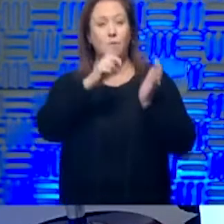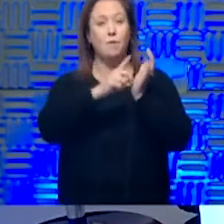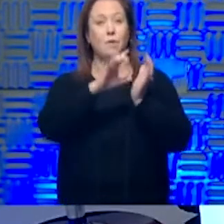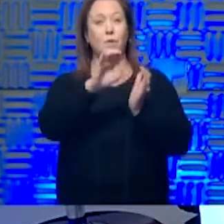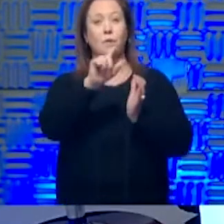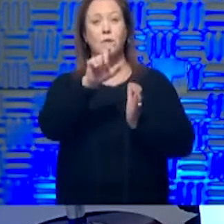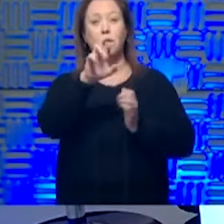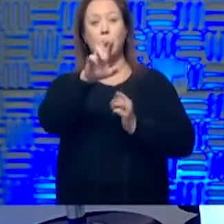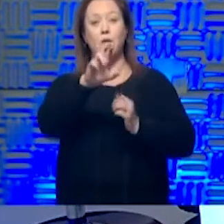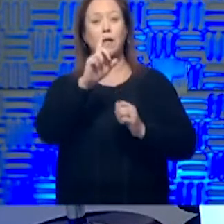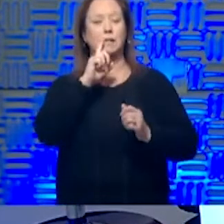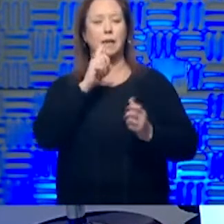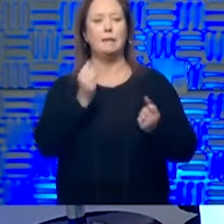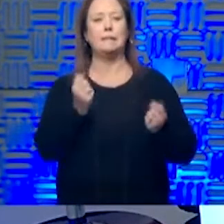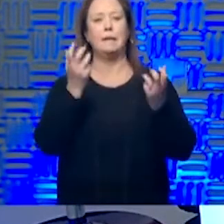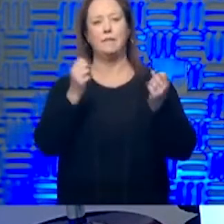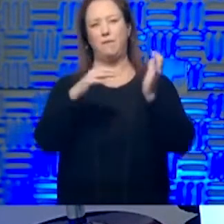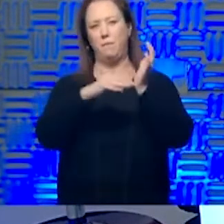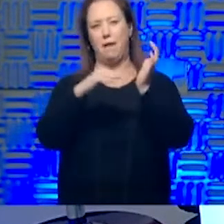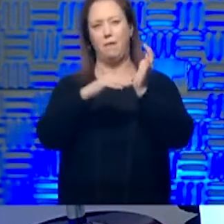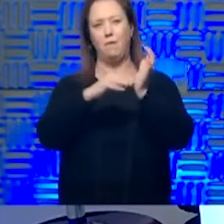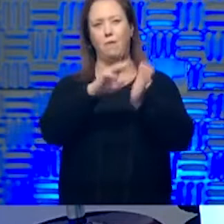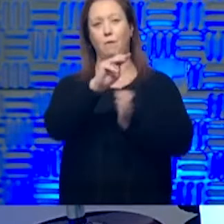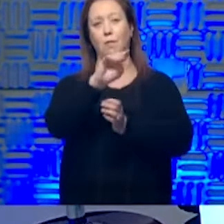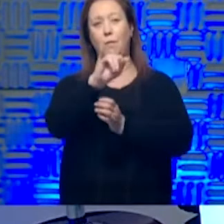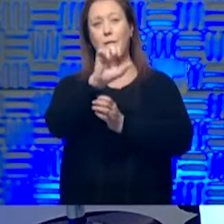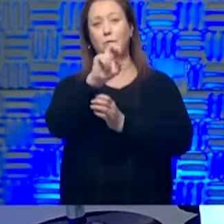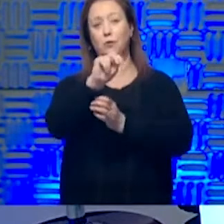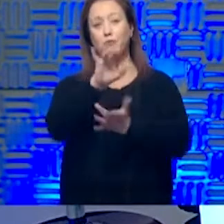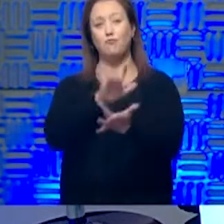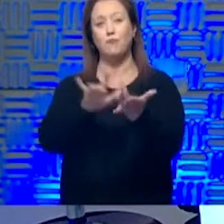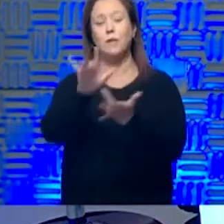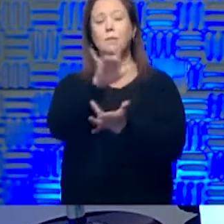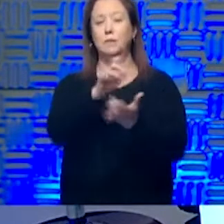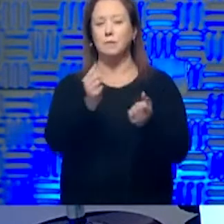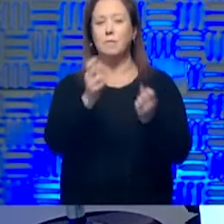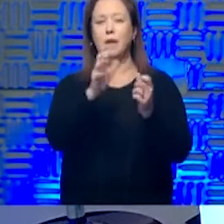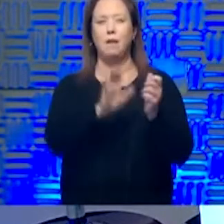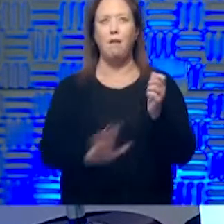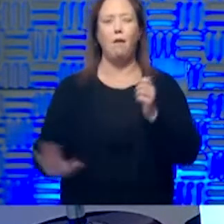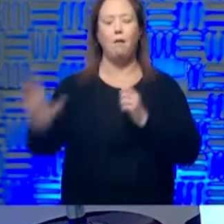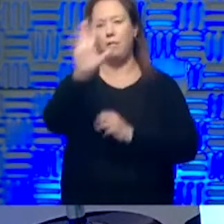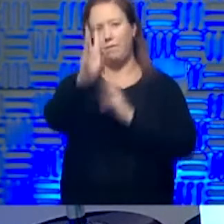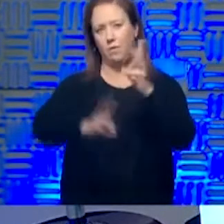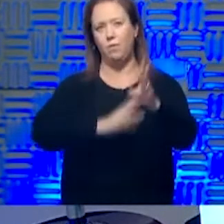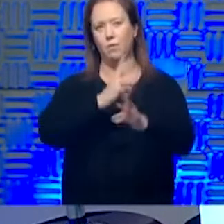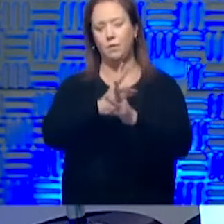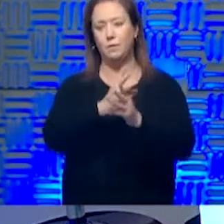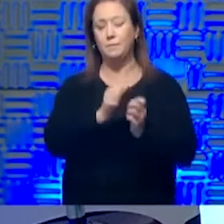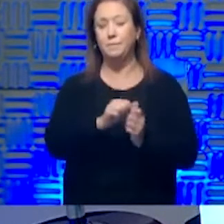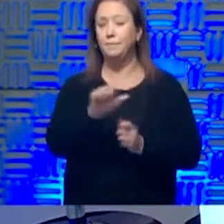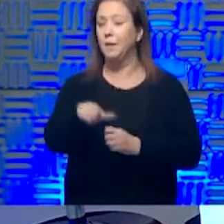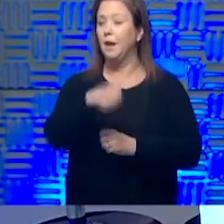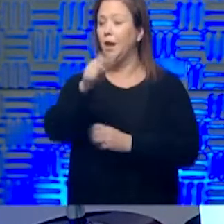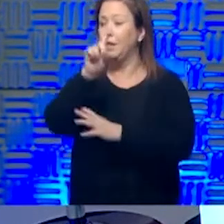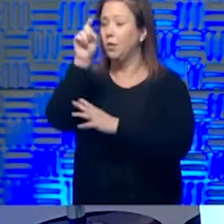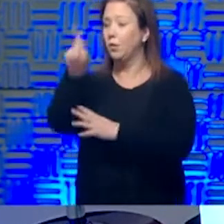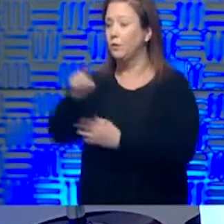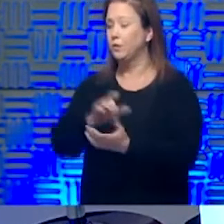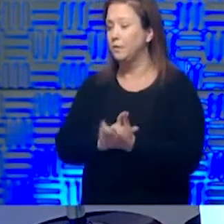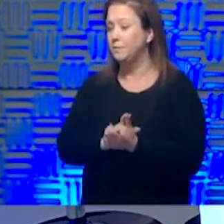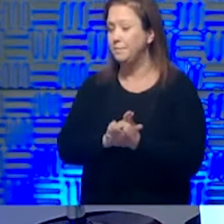done a number of medical missions, as he highlighted here, a remarkable number around the world. Next question.